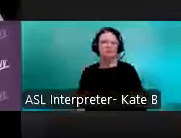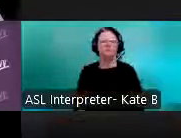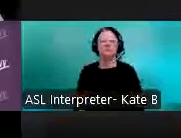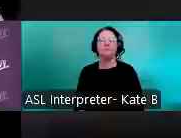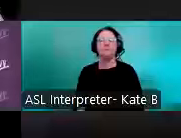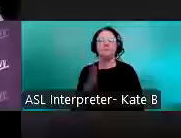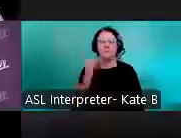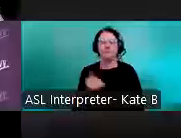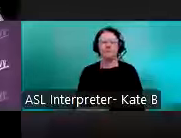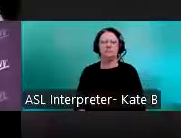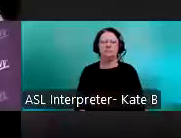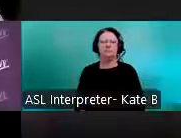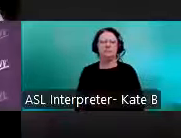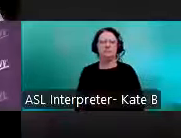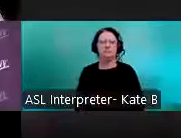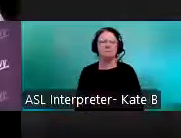Next slide, please.